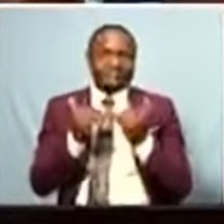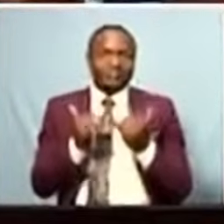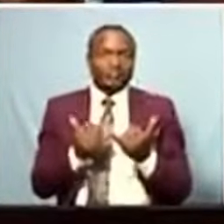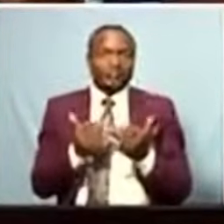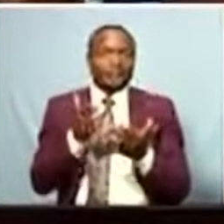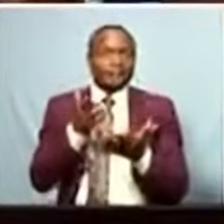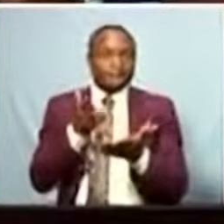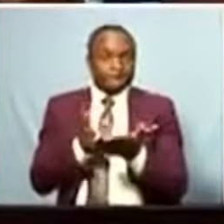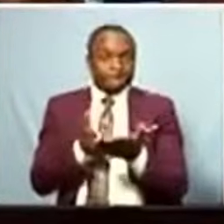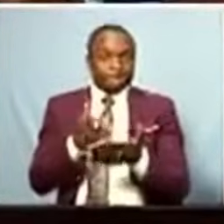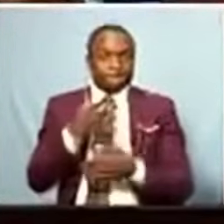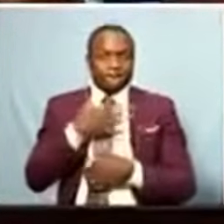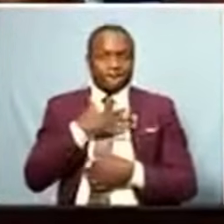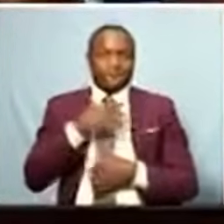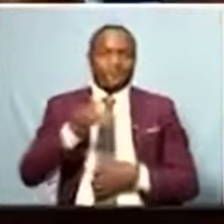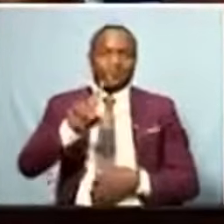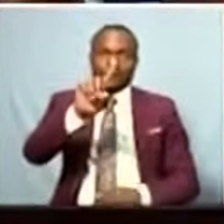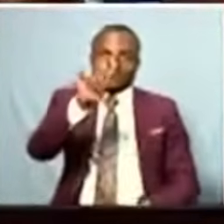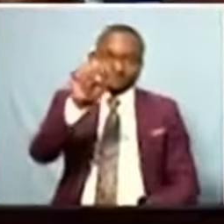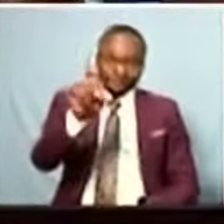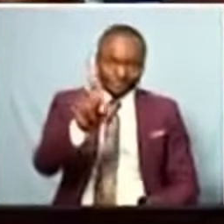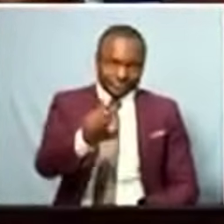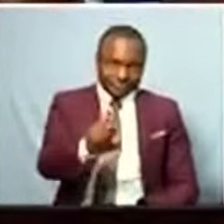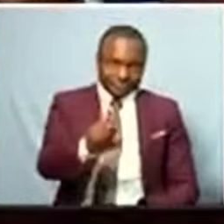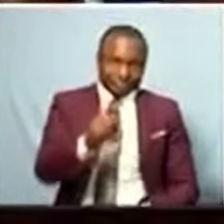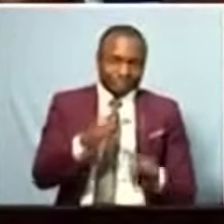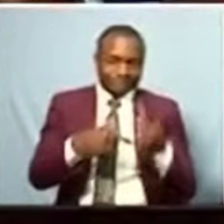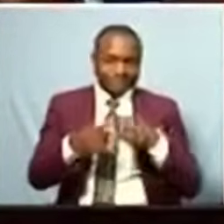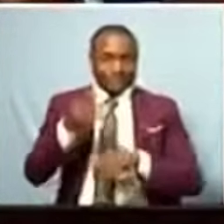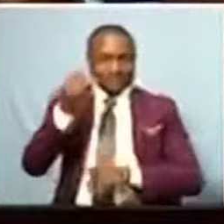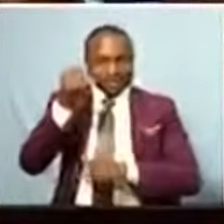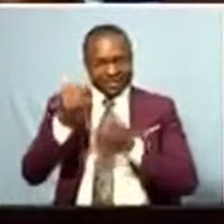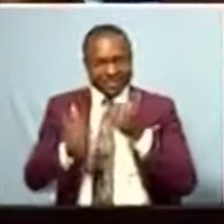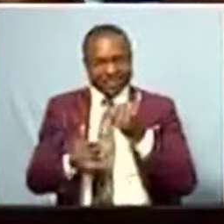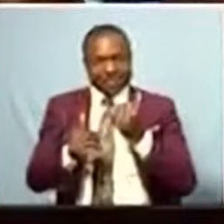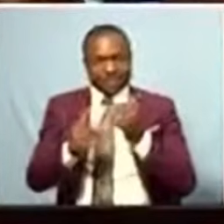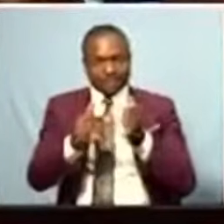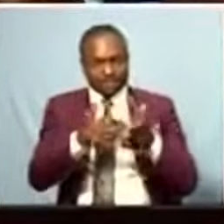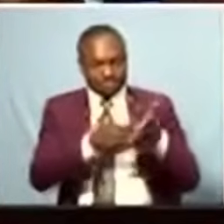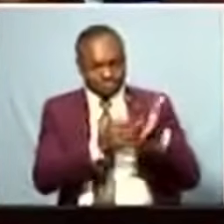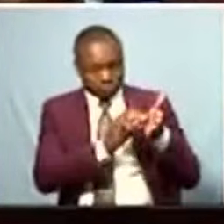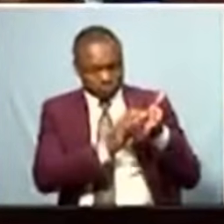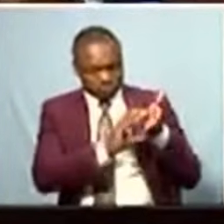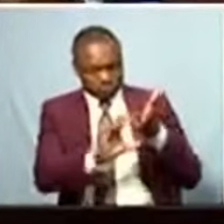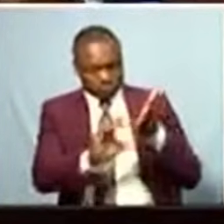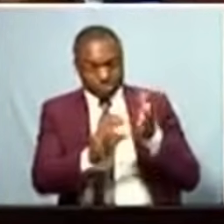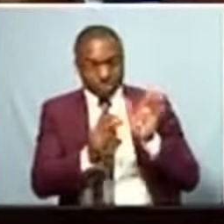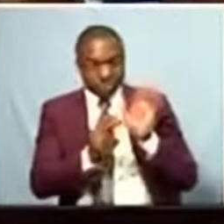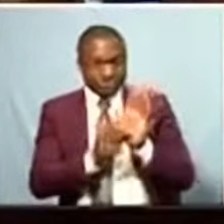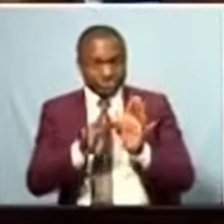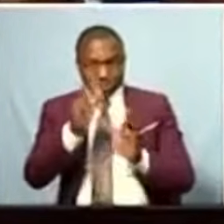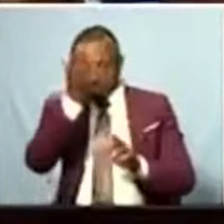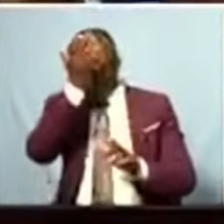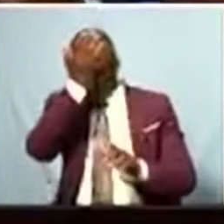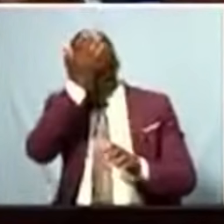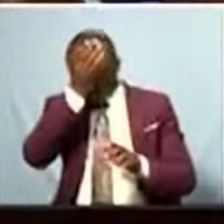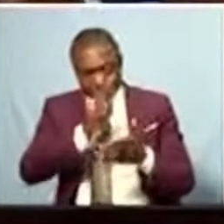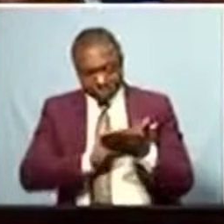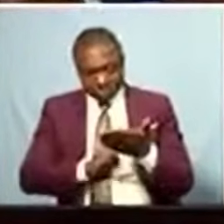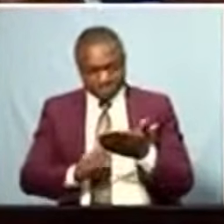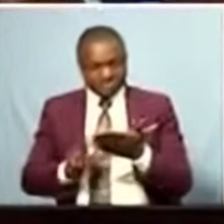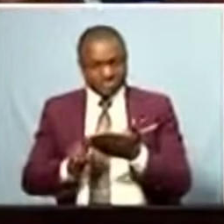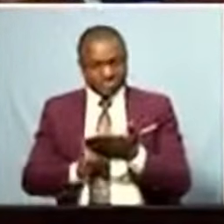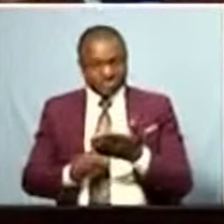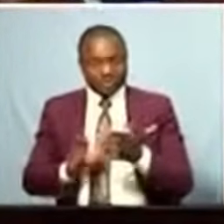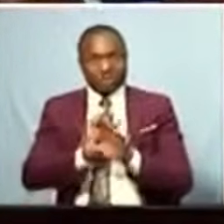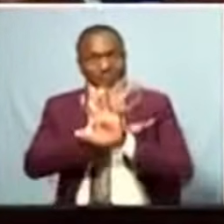this is where my question emanates from. The last paragraph indicates even dates. I'll read through to